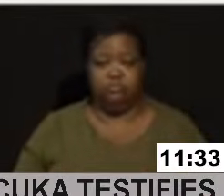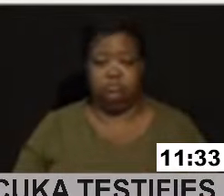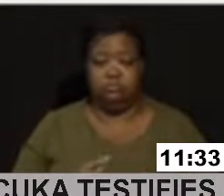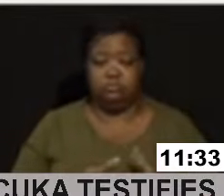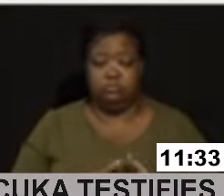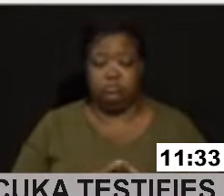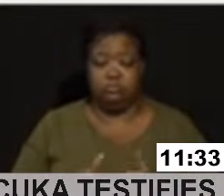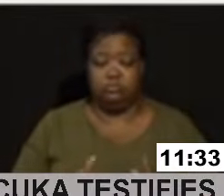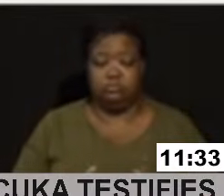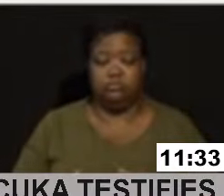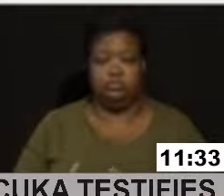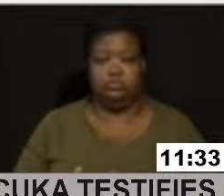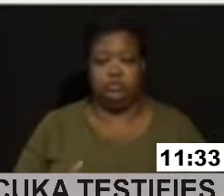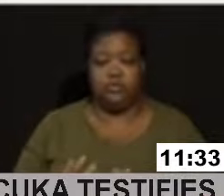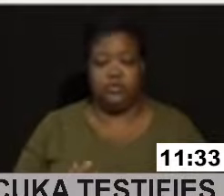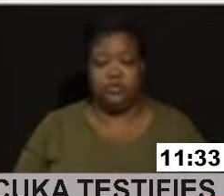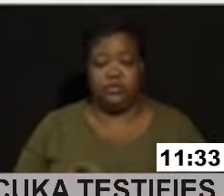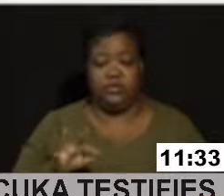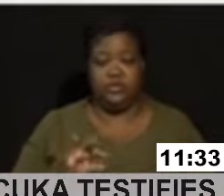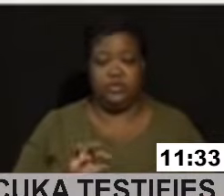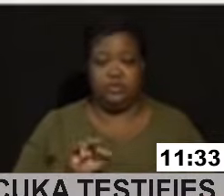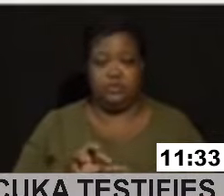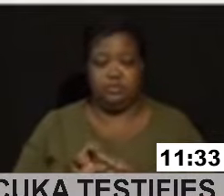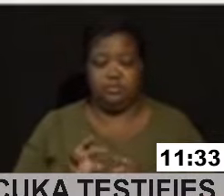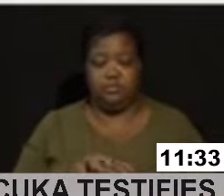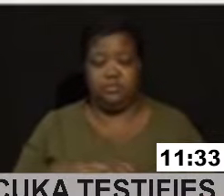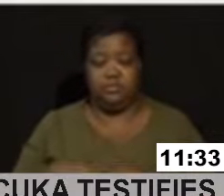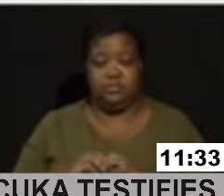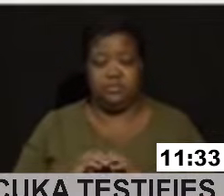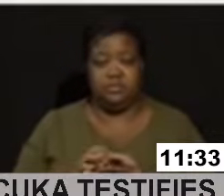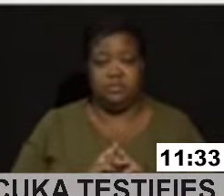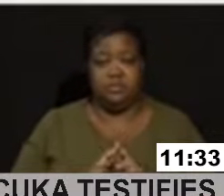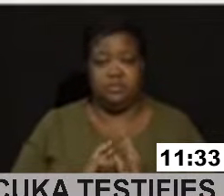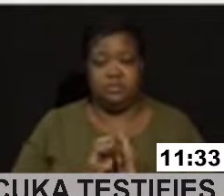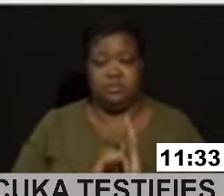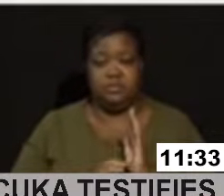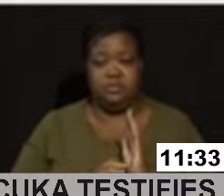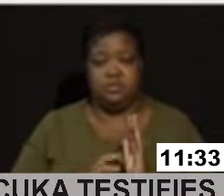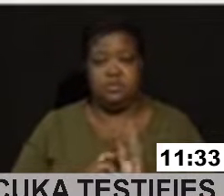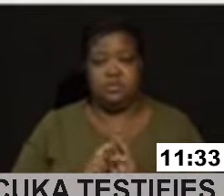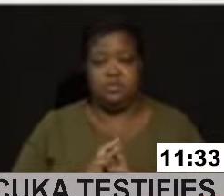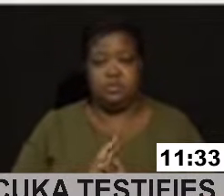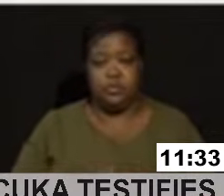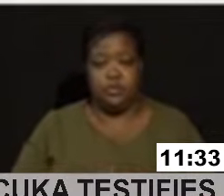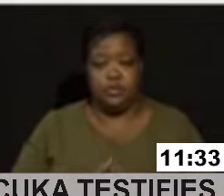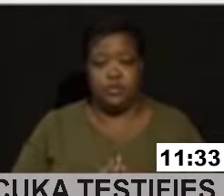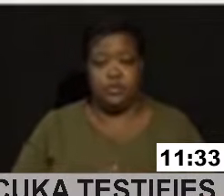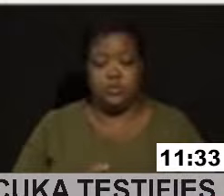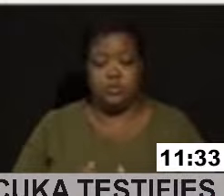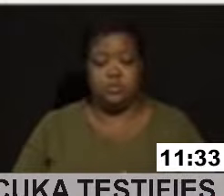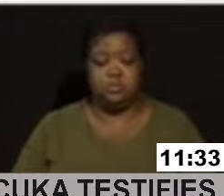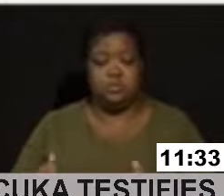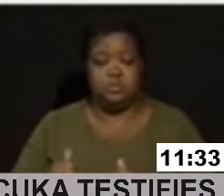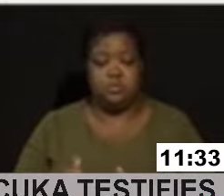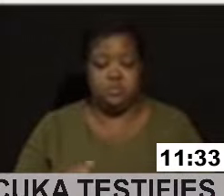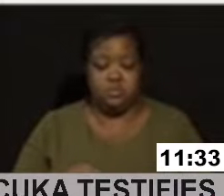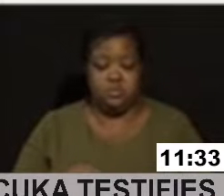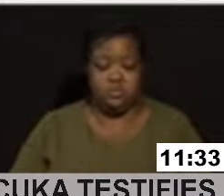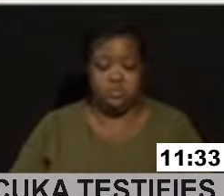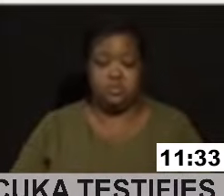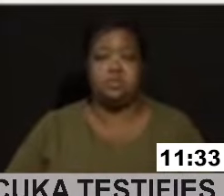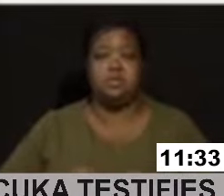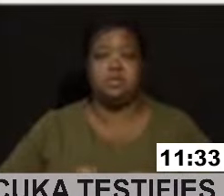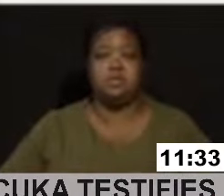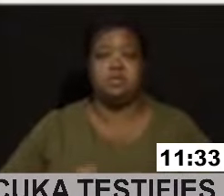And then they gave me a report. Based on their report, we then agreed that we needed